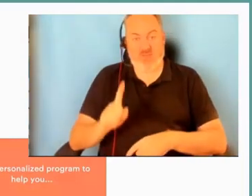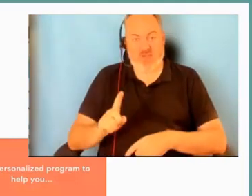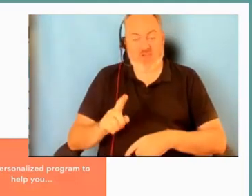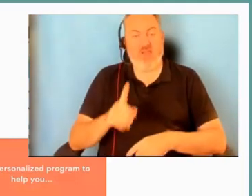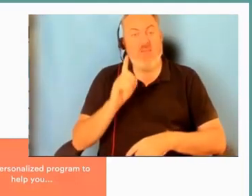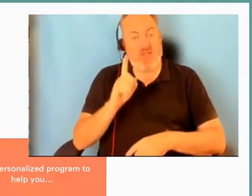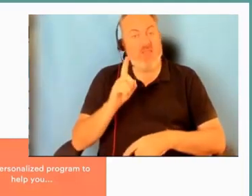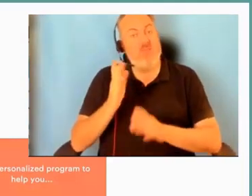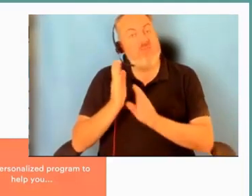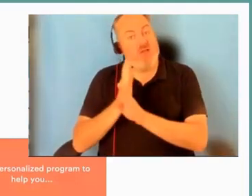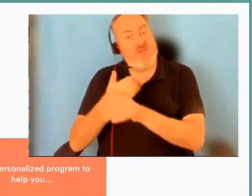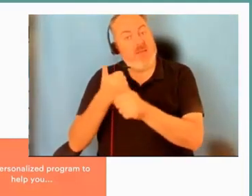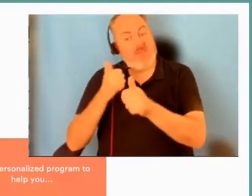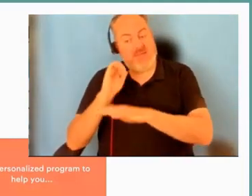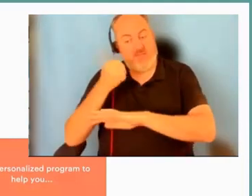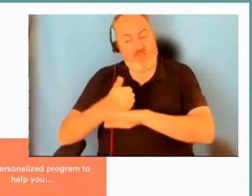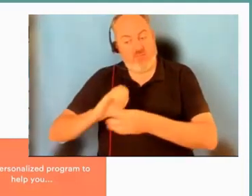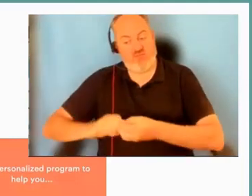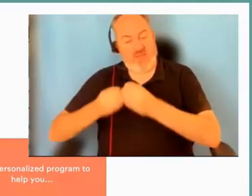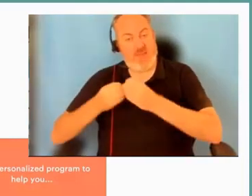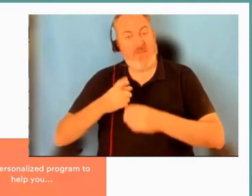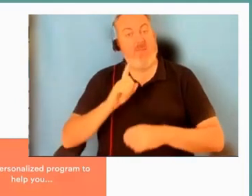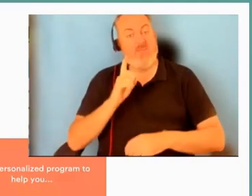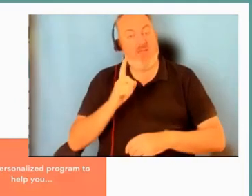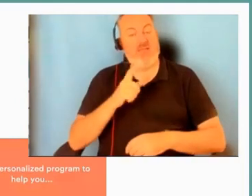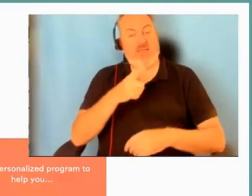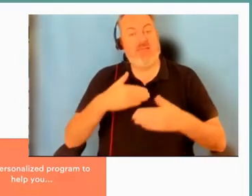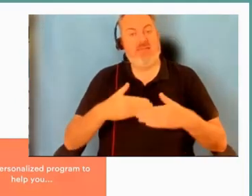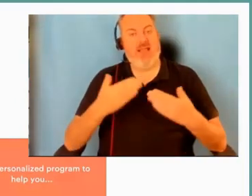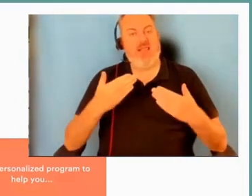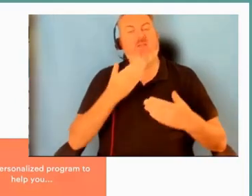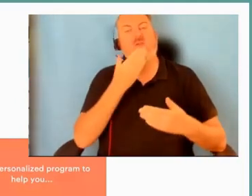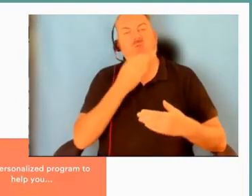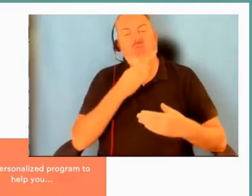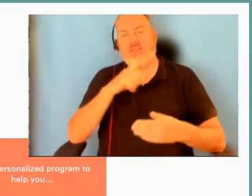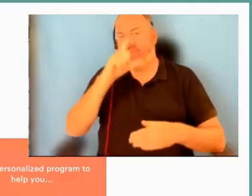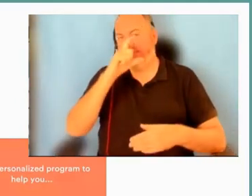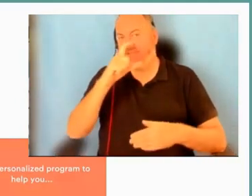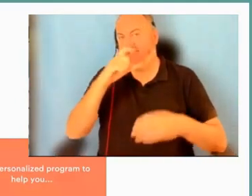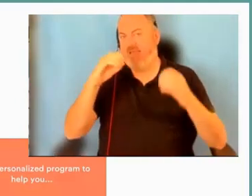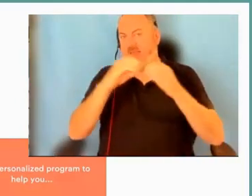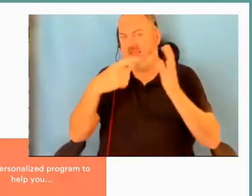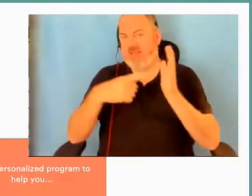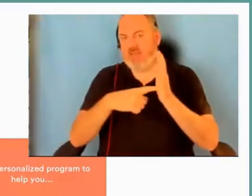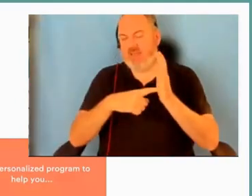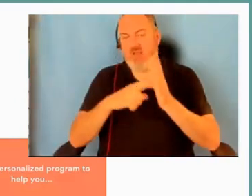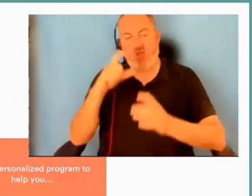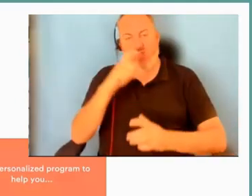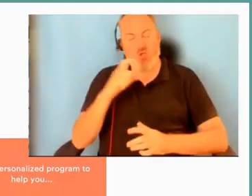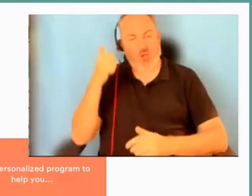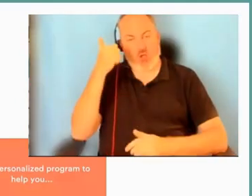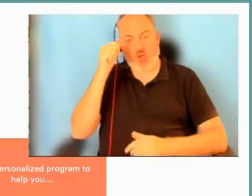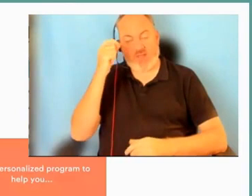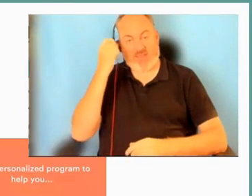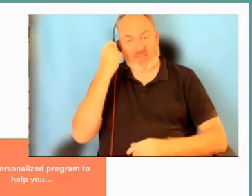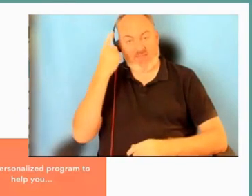commercial companies. And Daylight also uses cognitive behavioral therapy to help you to manage your stress and anxiety.